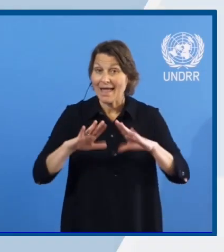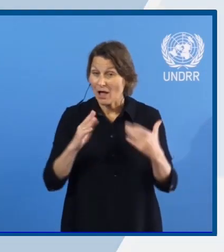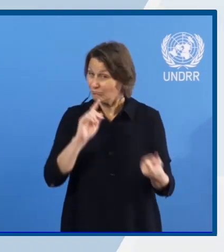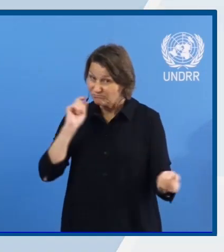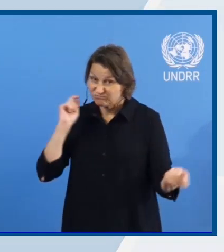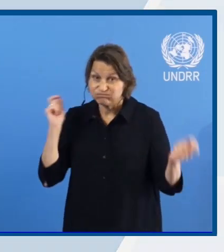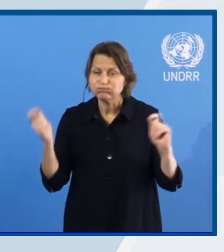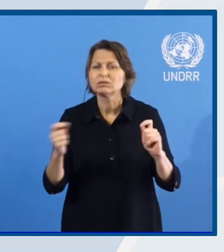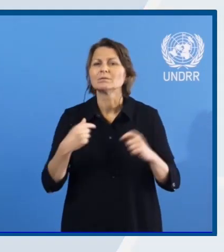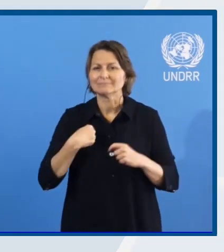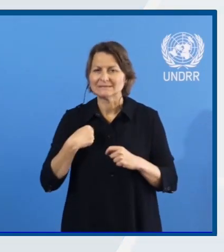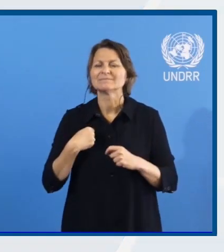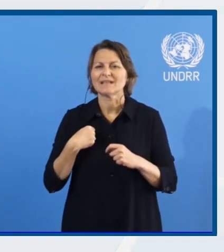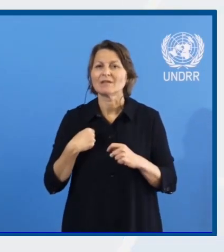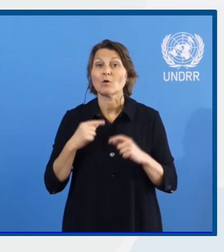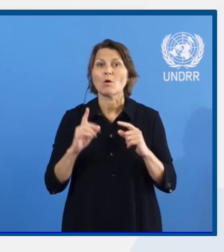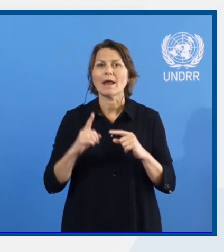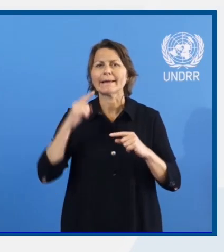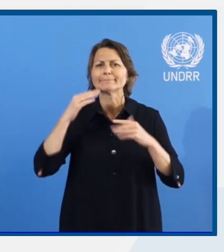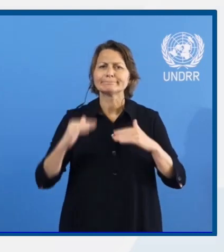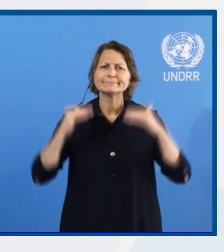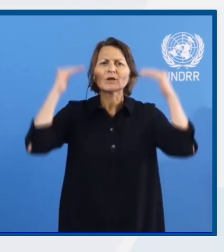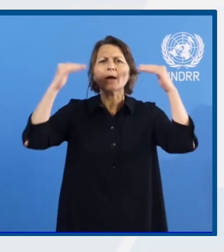and do public awareness and